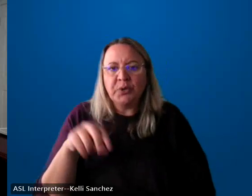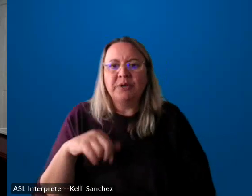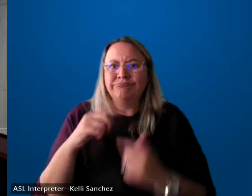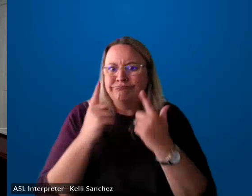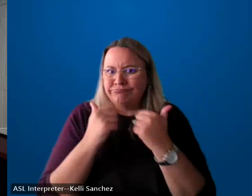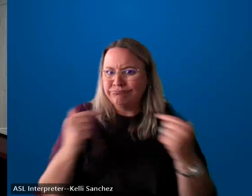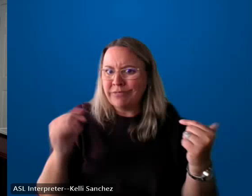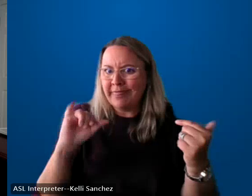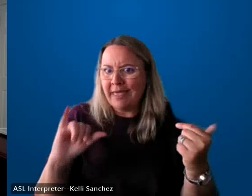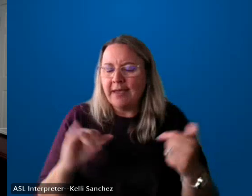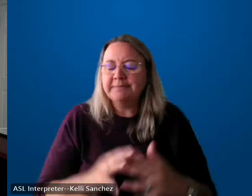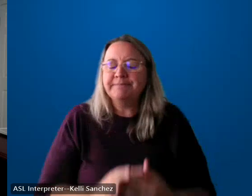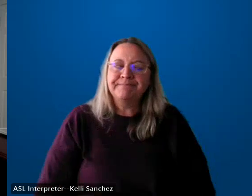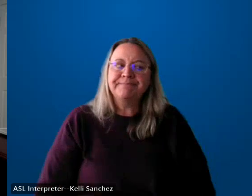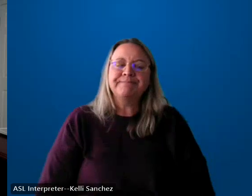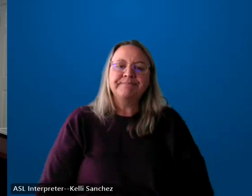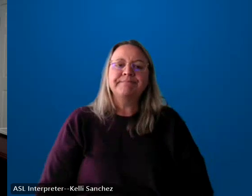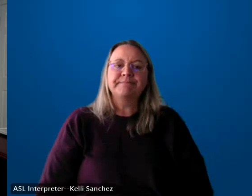Or